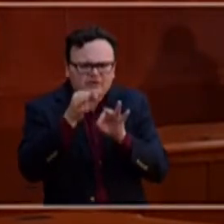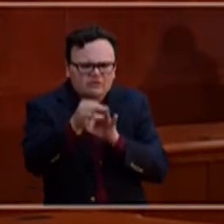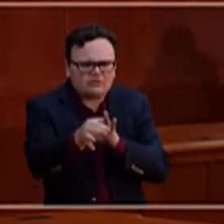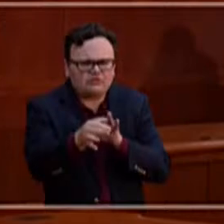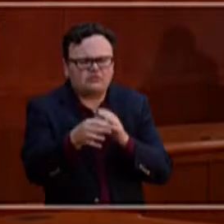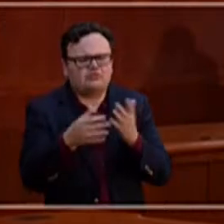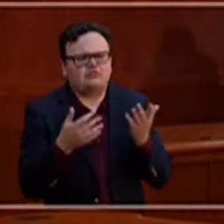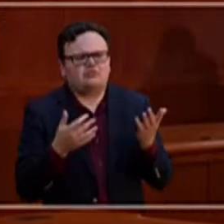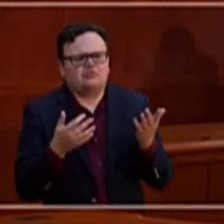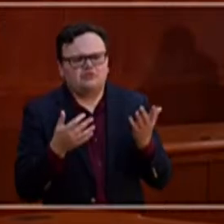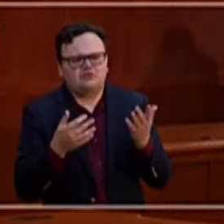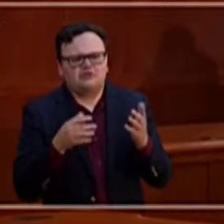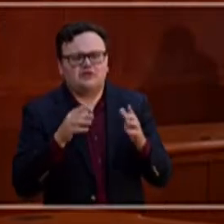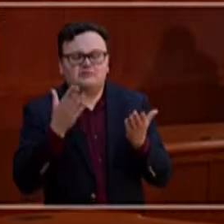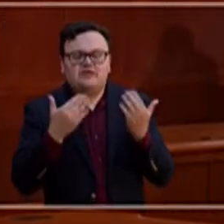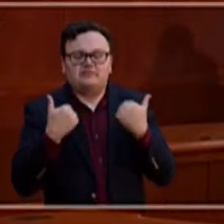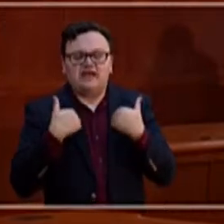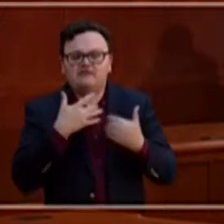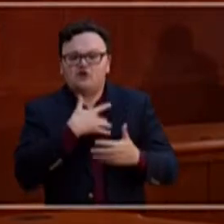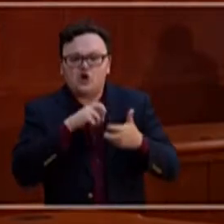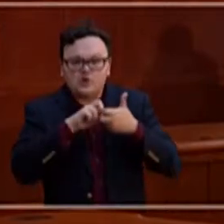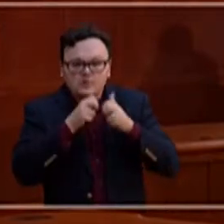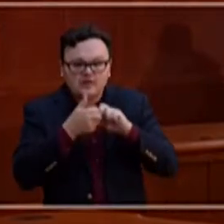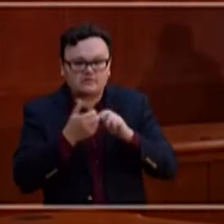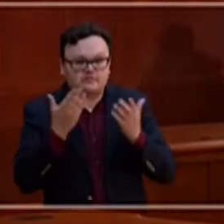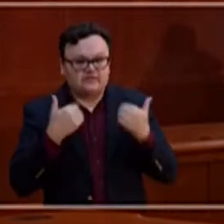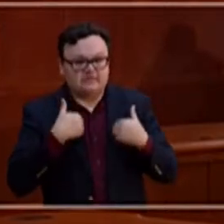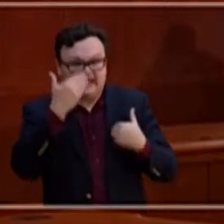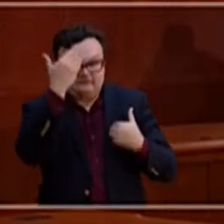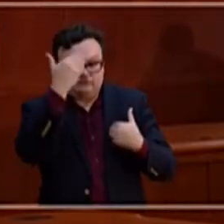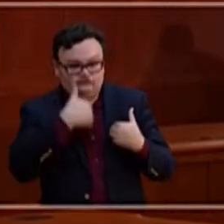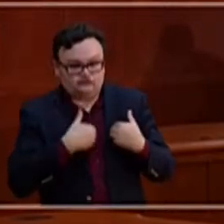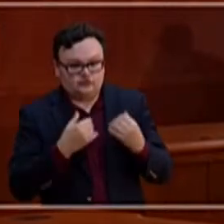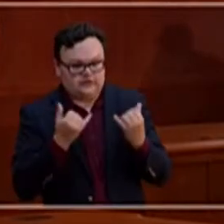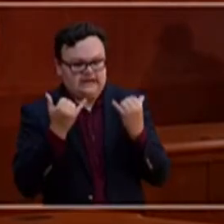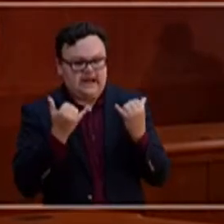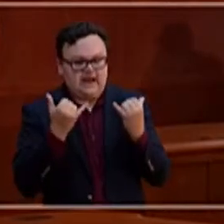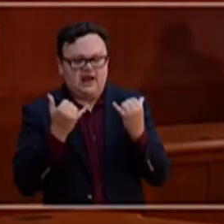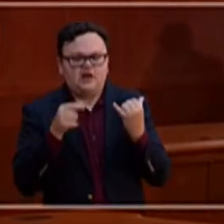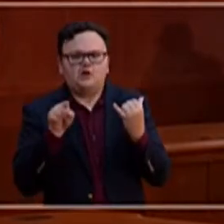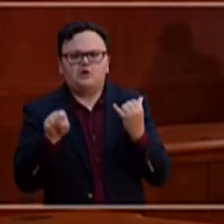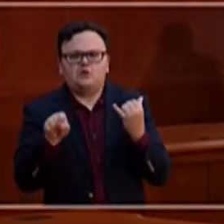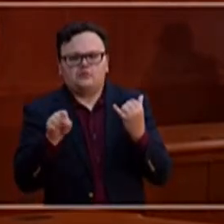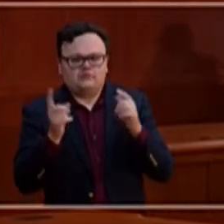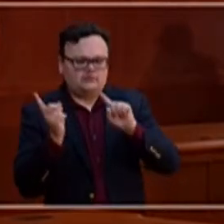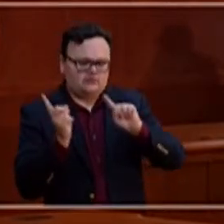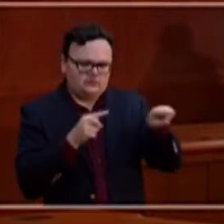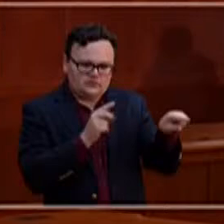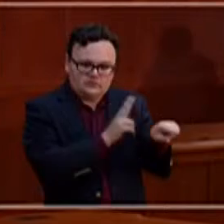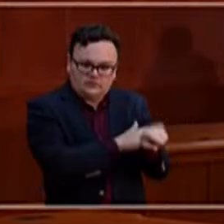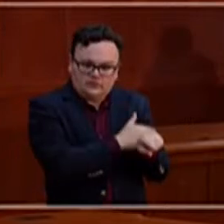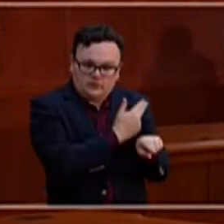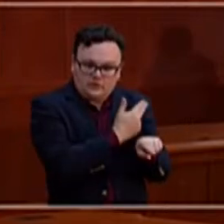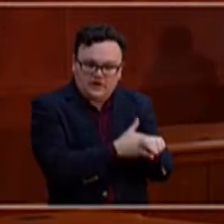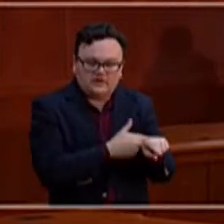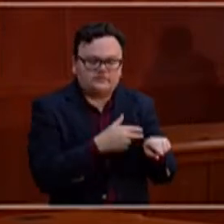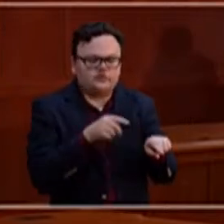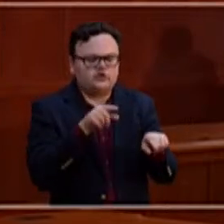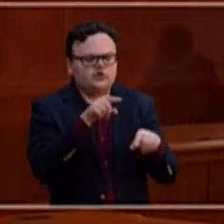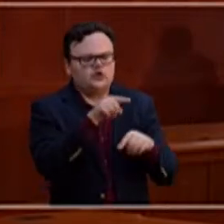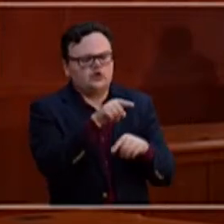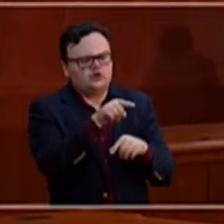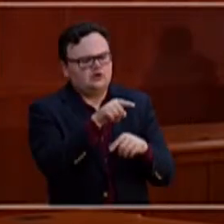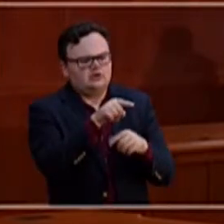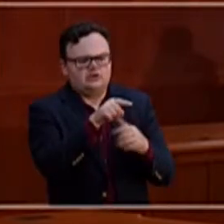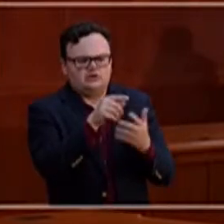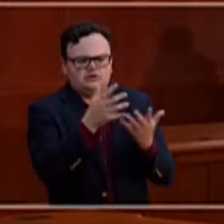really are prevalent throughout the population. Now we see some of those same folks in hospitals that have conditions that